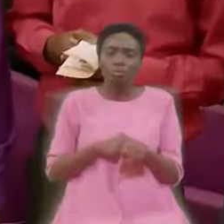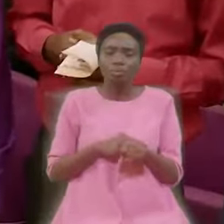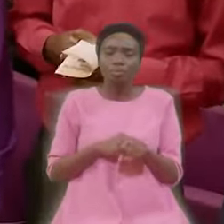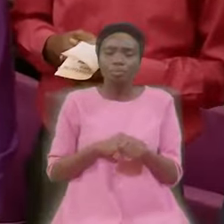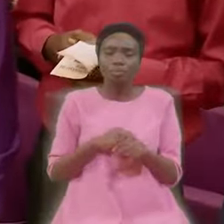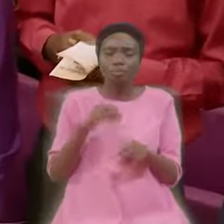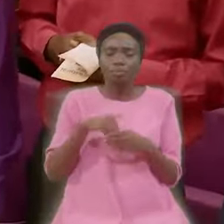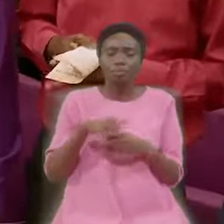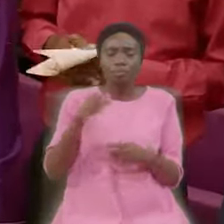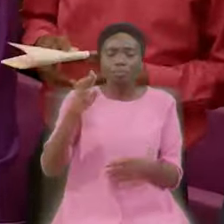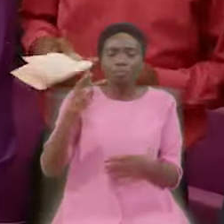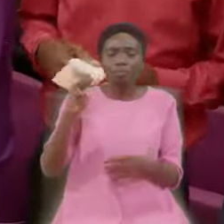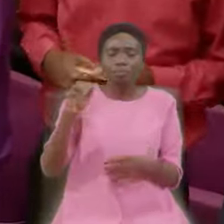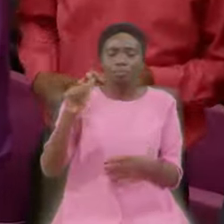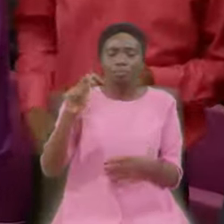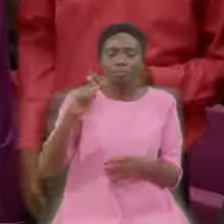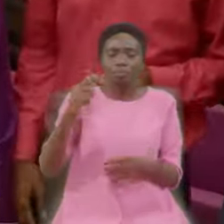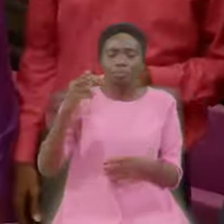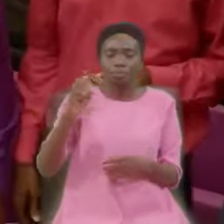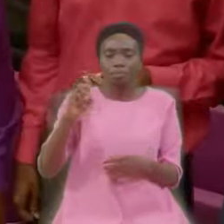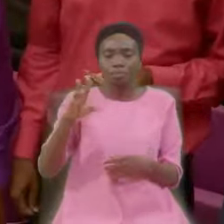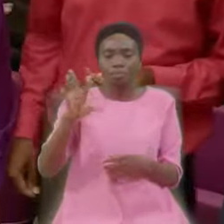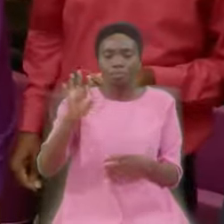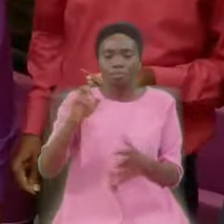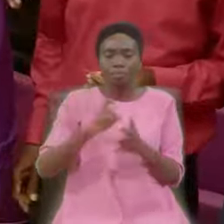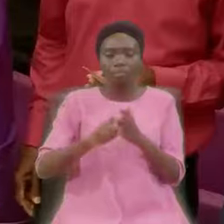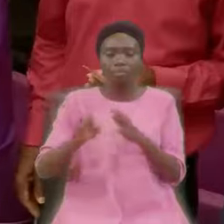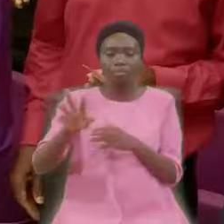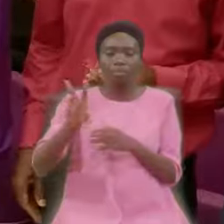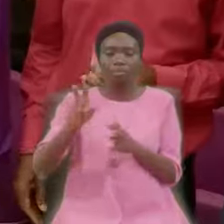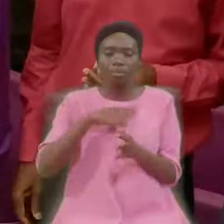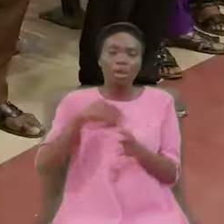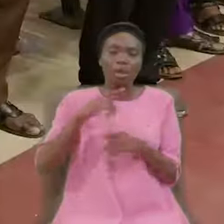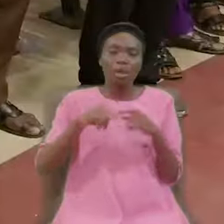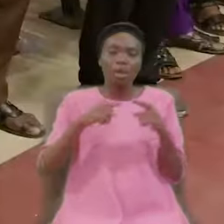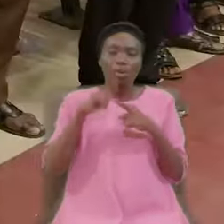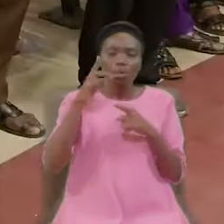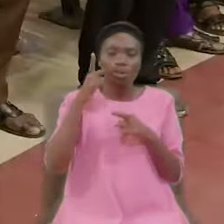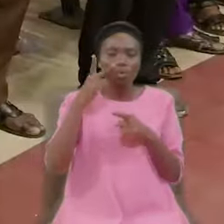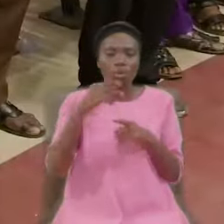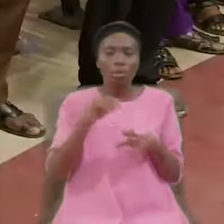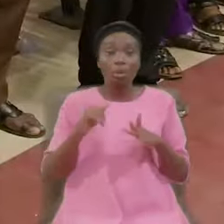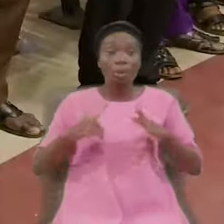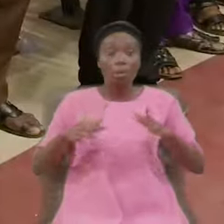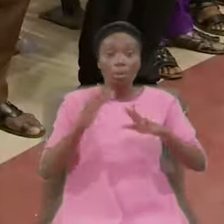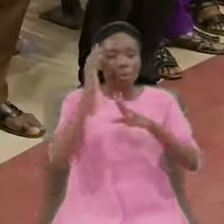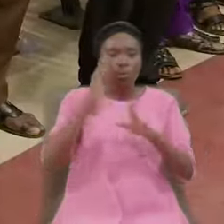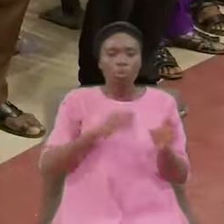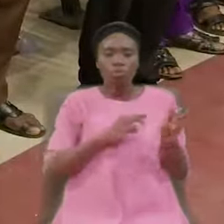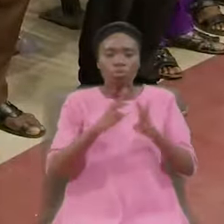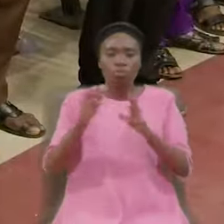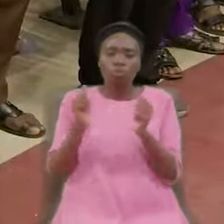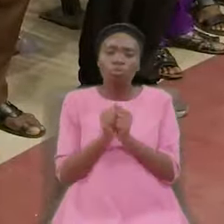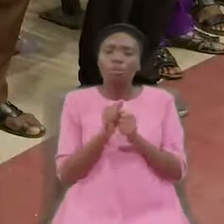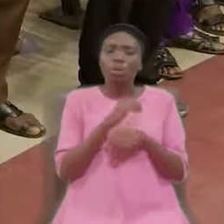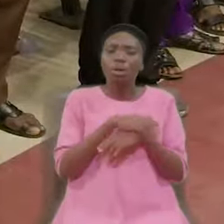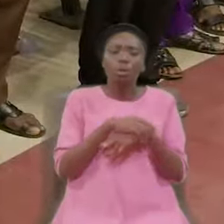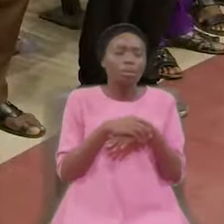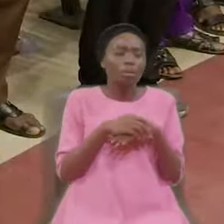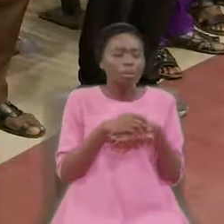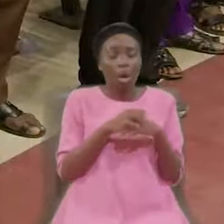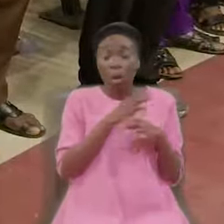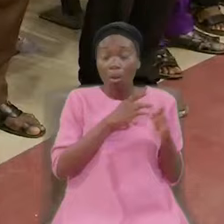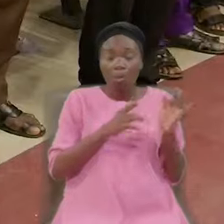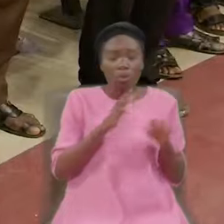In Matthew 9:36, "But when he saw the multitudes, he was moved with compassion on them, because